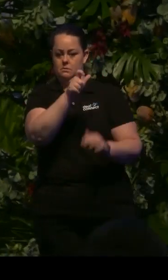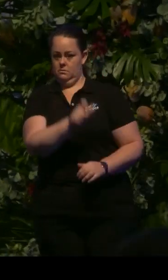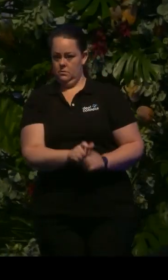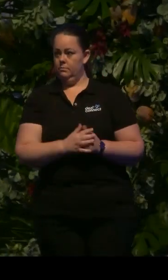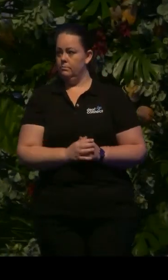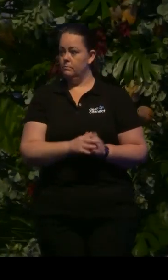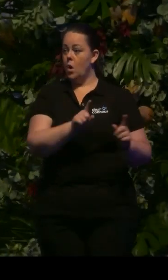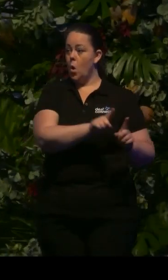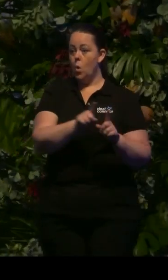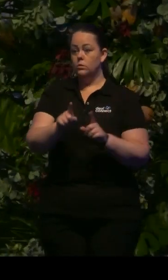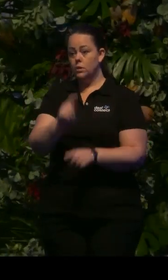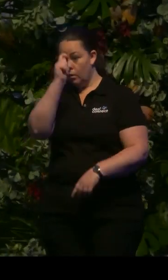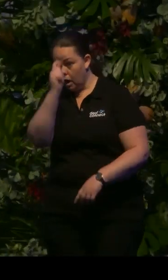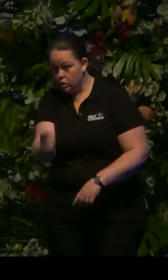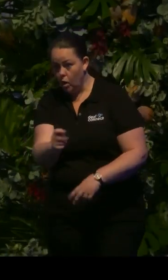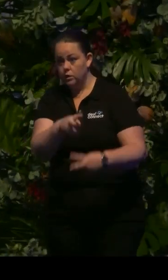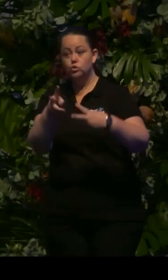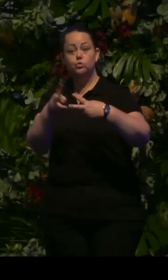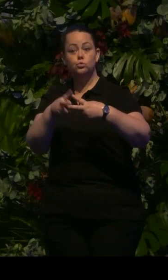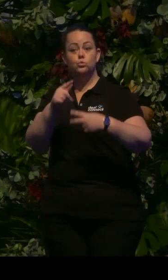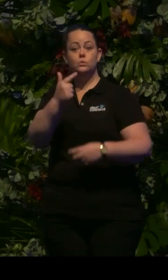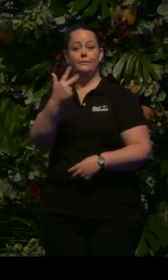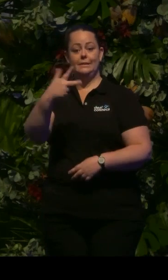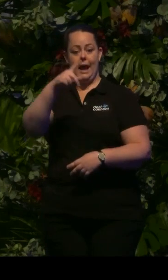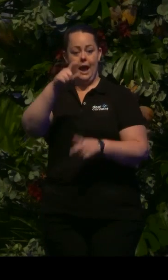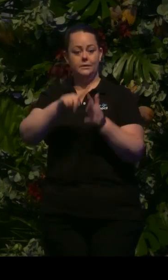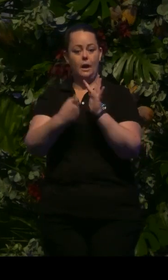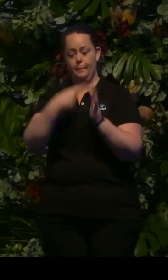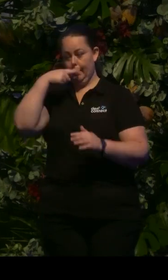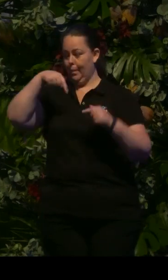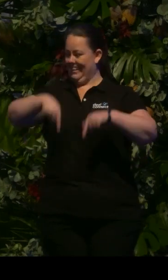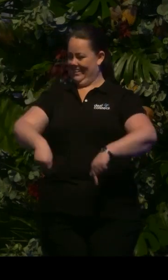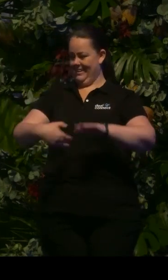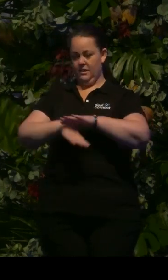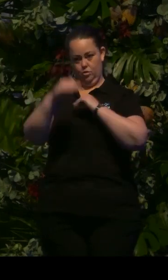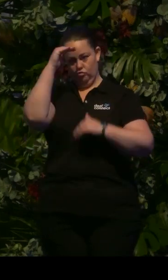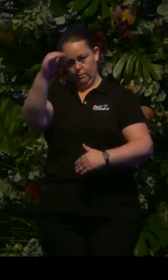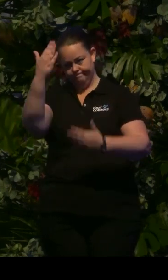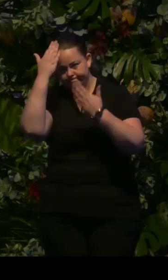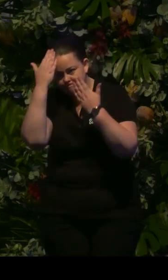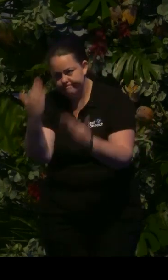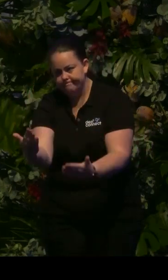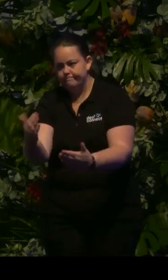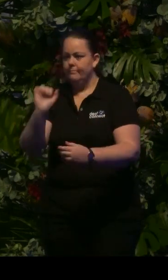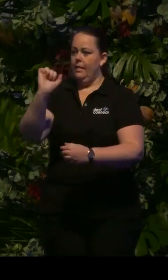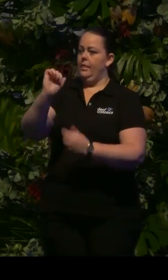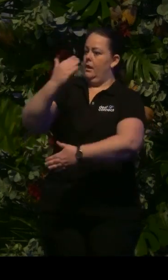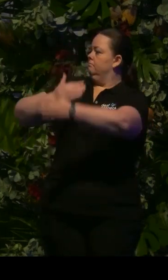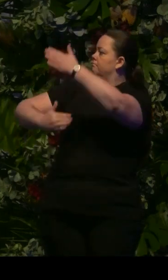who are 78ers, who are with us in the room, just to pay our respects to the legacy and the work that they have done for our community.